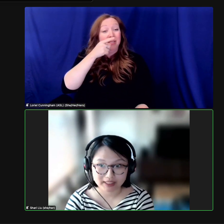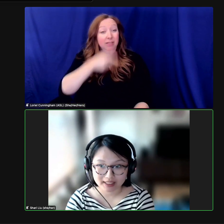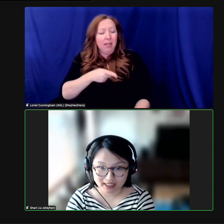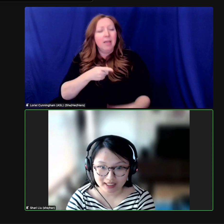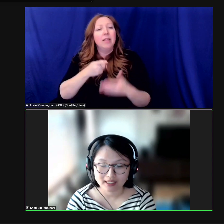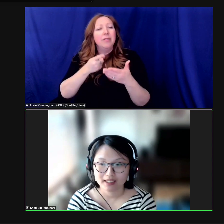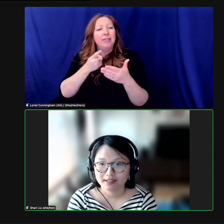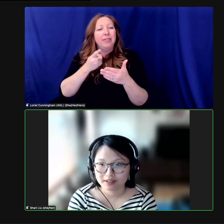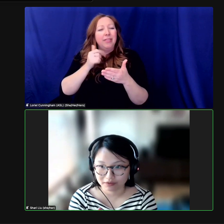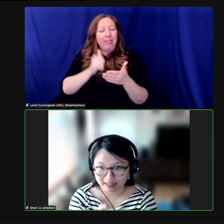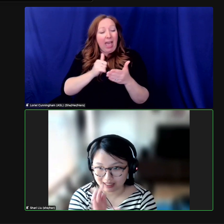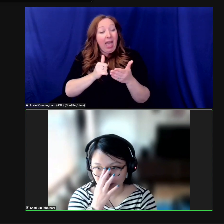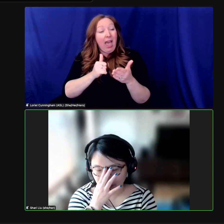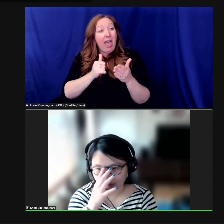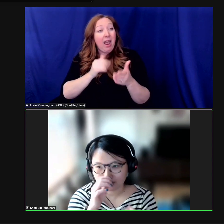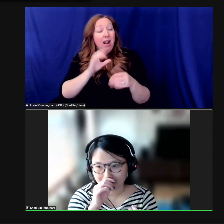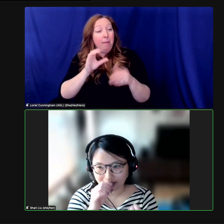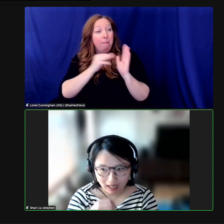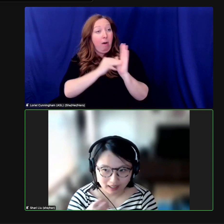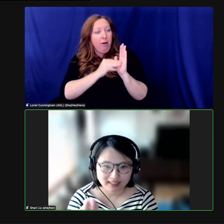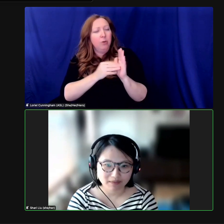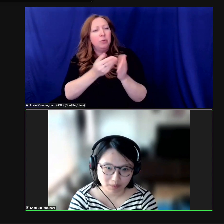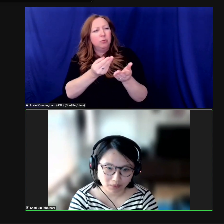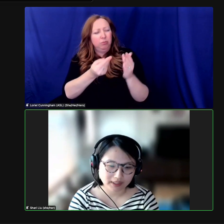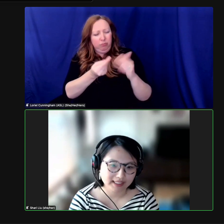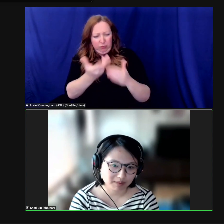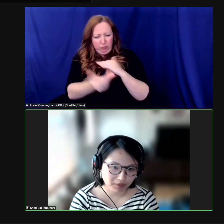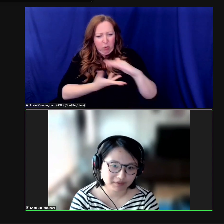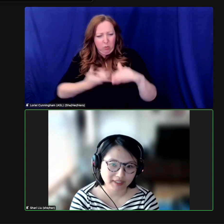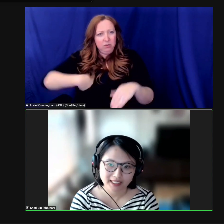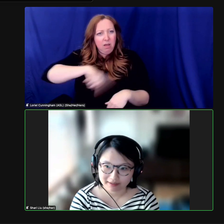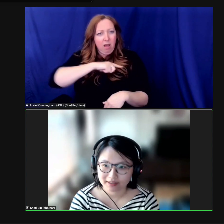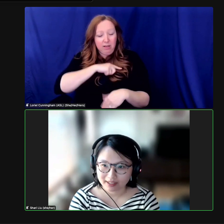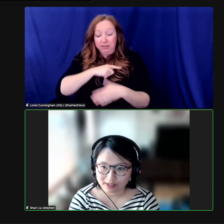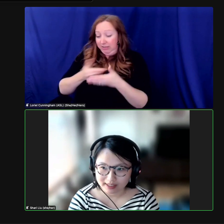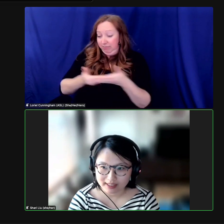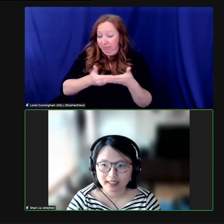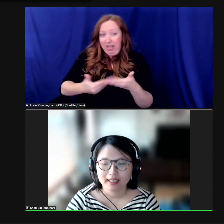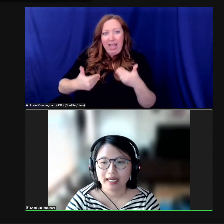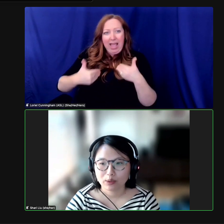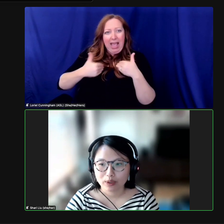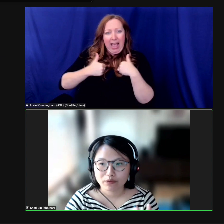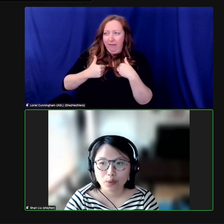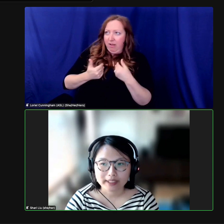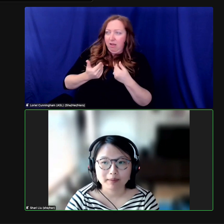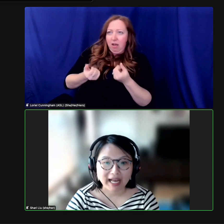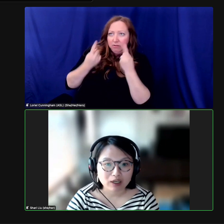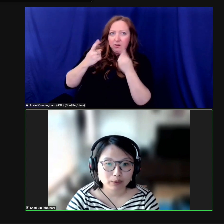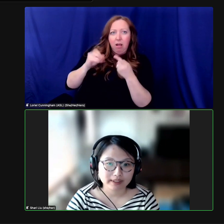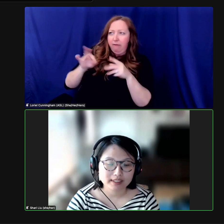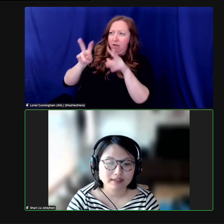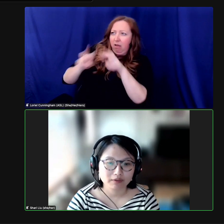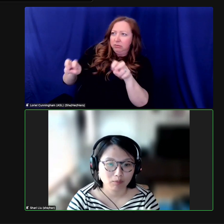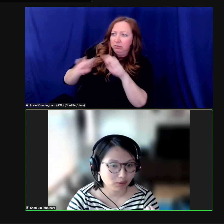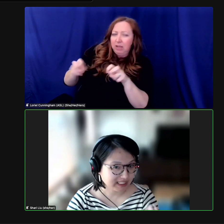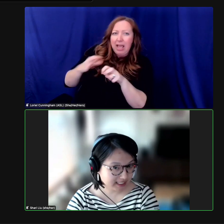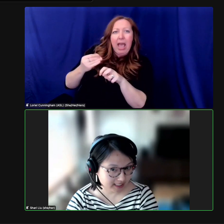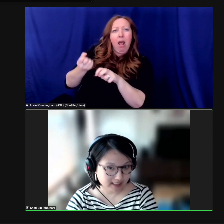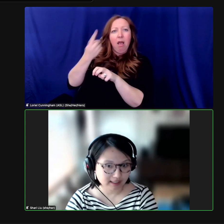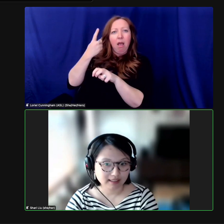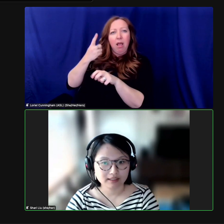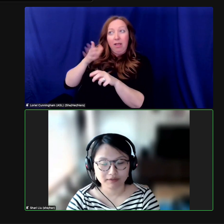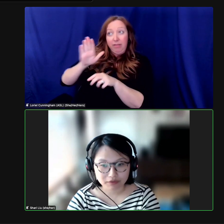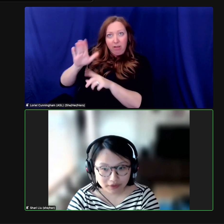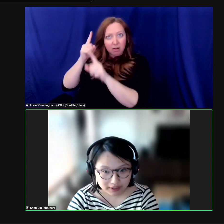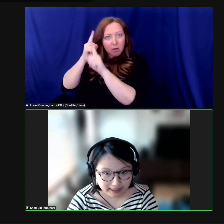observations that we see. So for example, the cost and reward that is motivating other agents, and a way of working backwards from what we